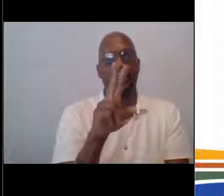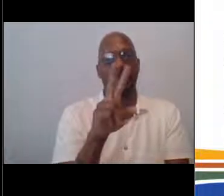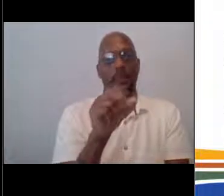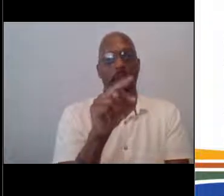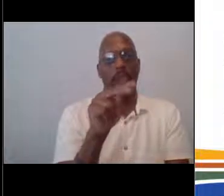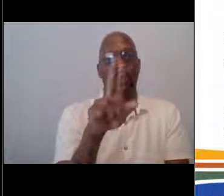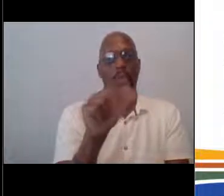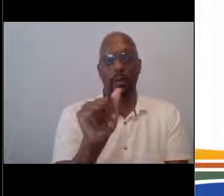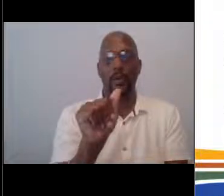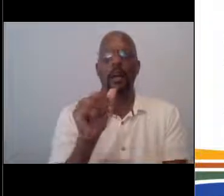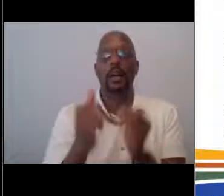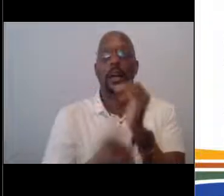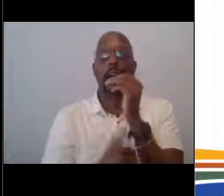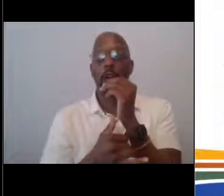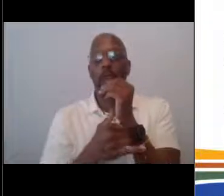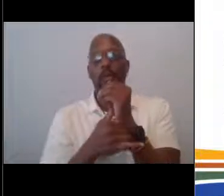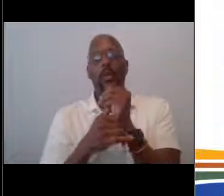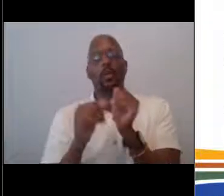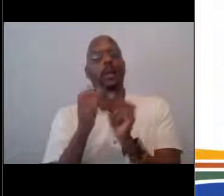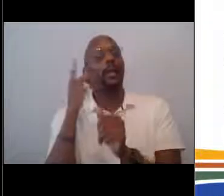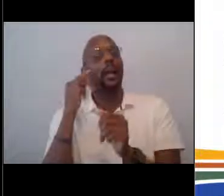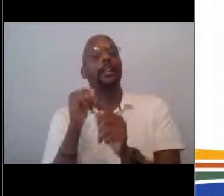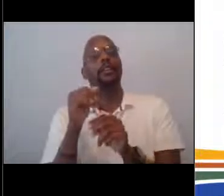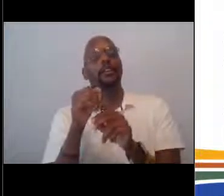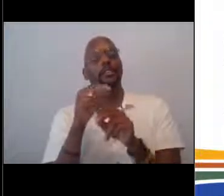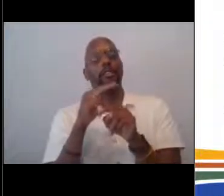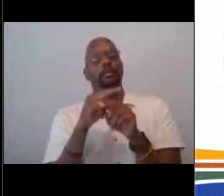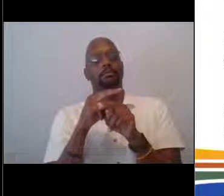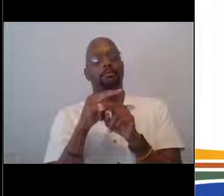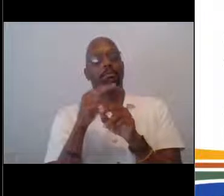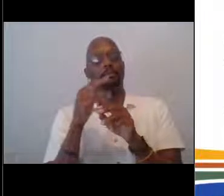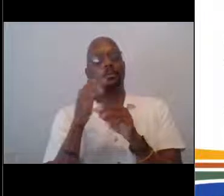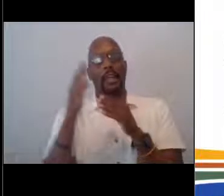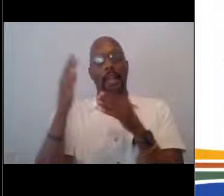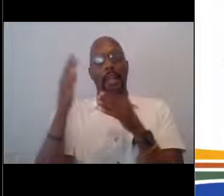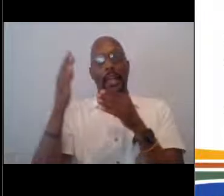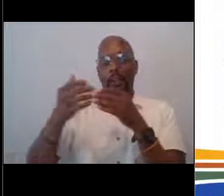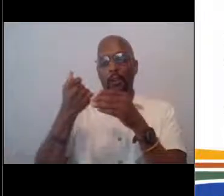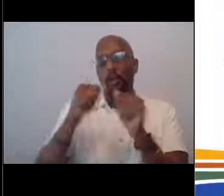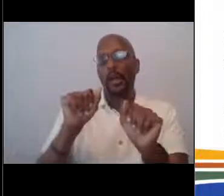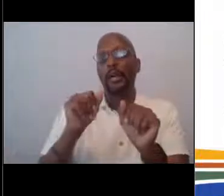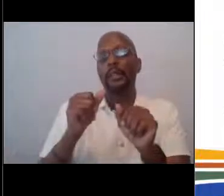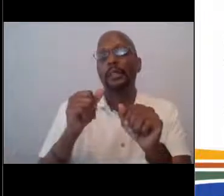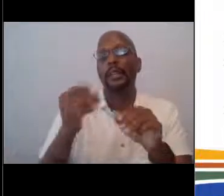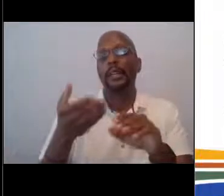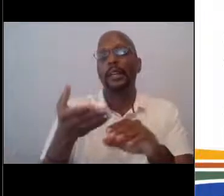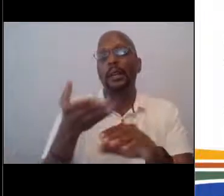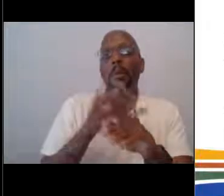gap on the California Coastal Trail to increase bicycling and walking.